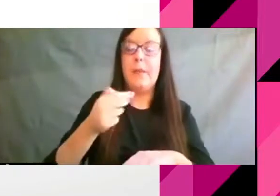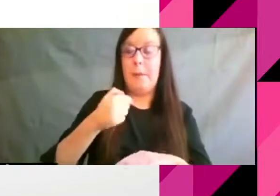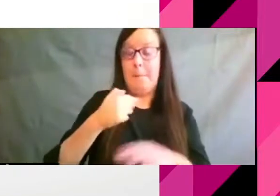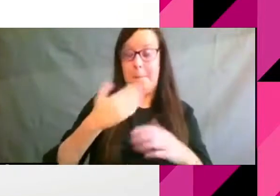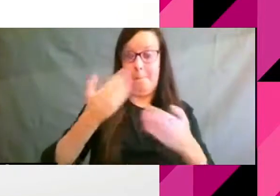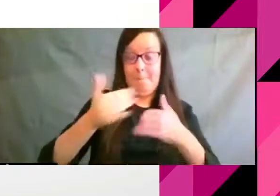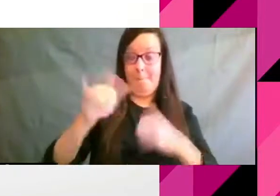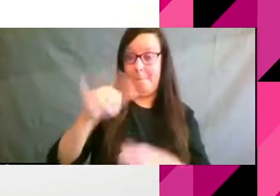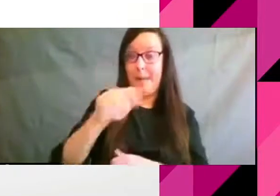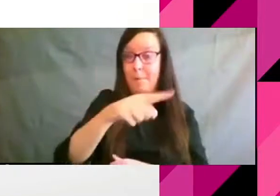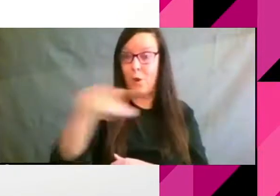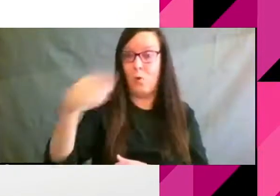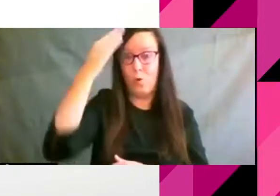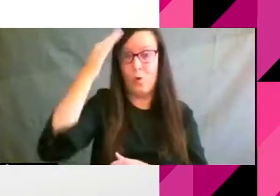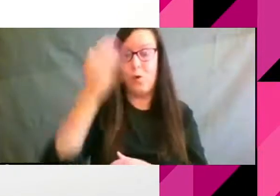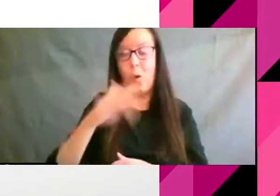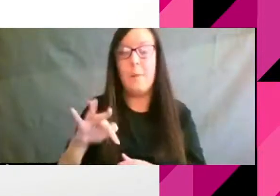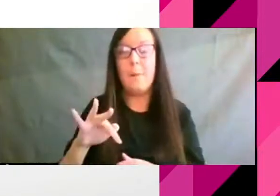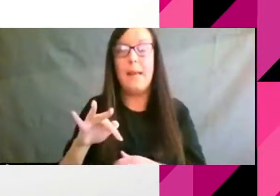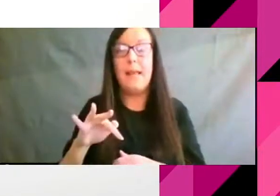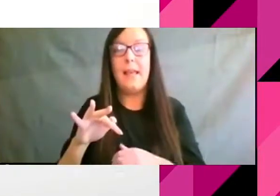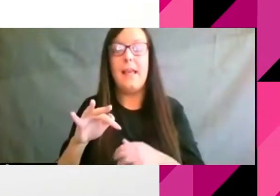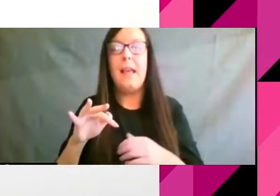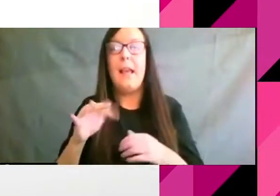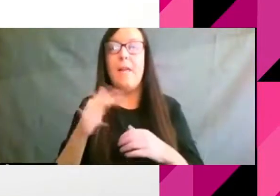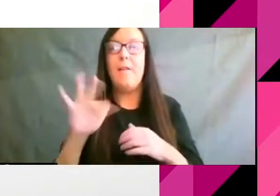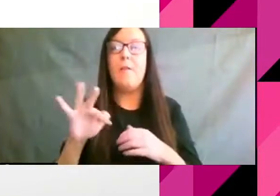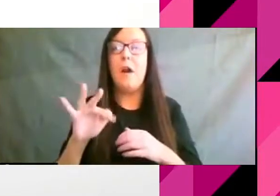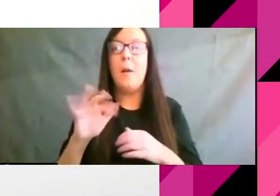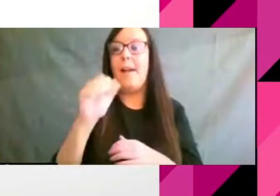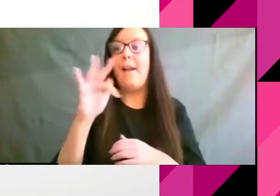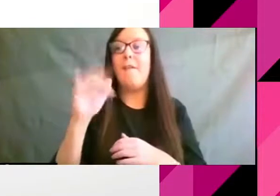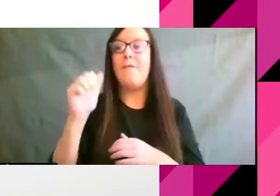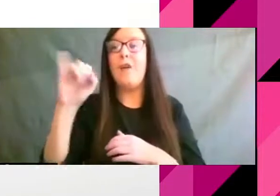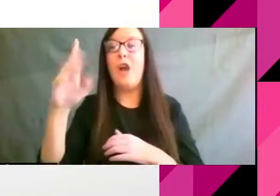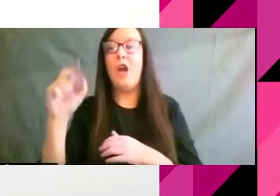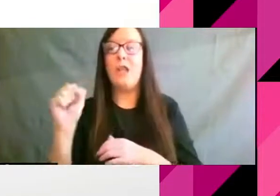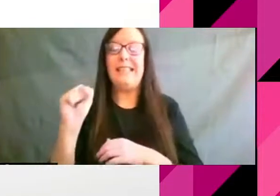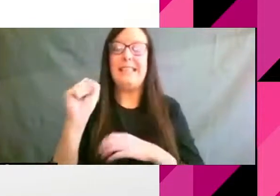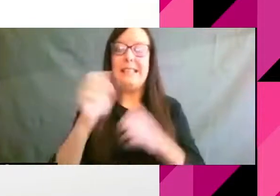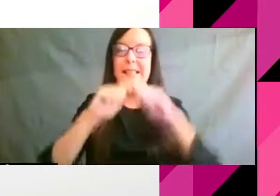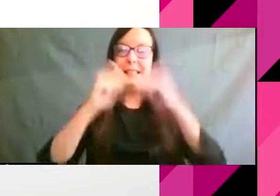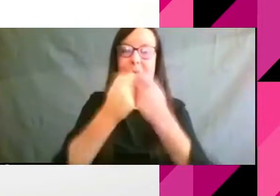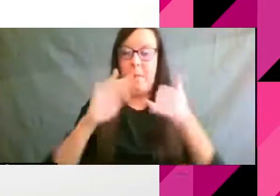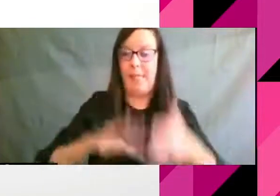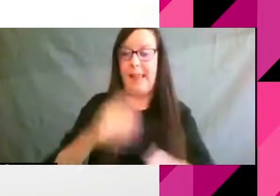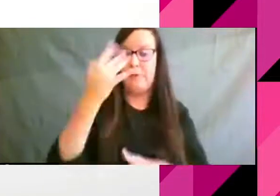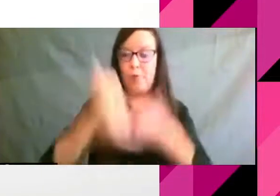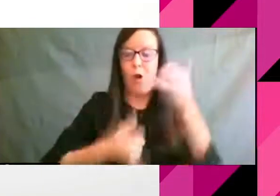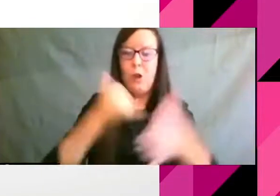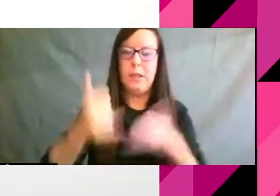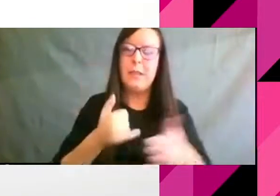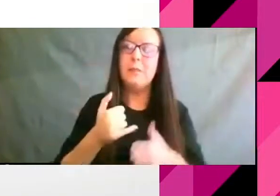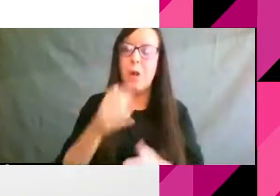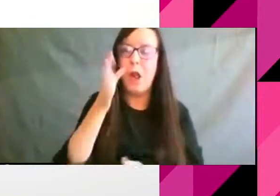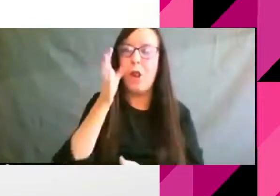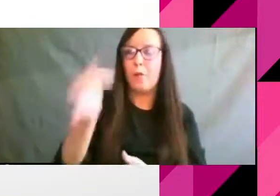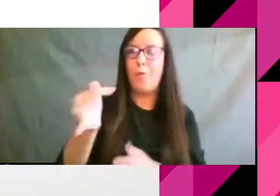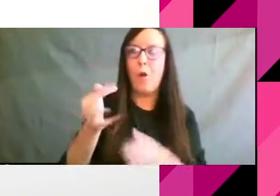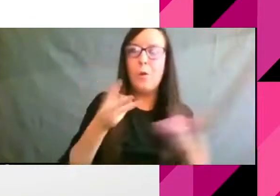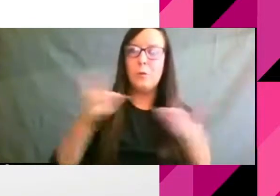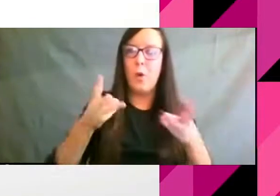policy, research and public affairs team over the last 4 years, but I'm very much looking forward to working with everybody in this new